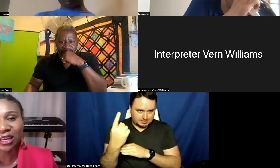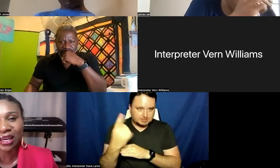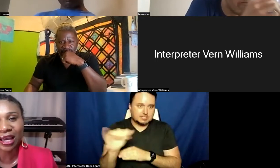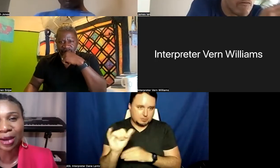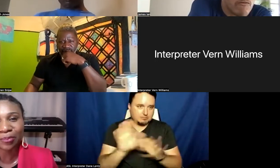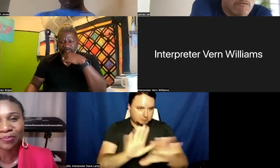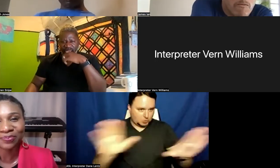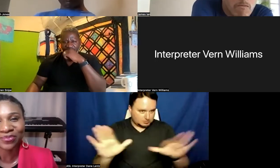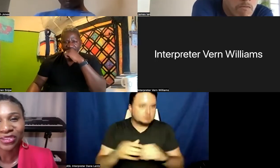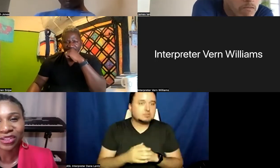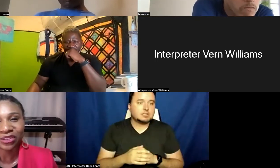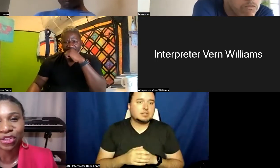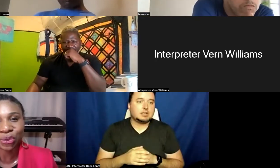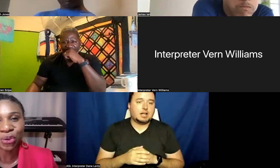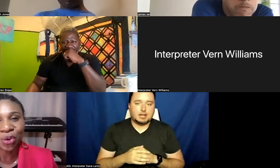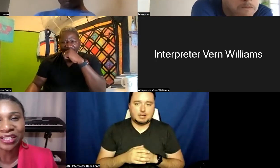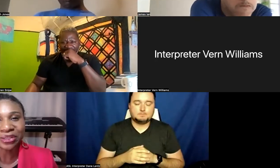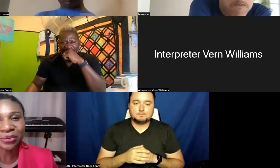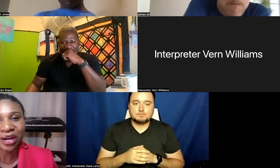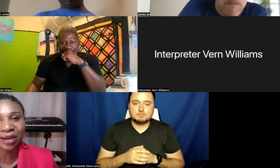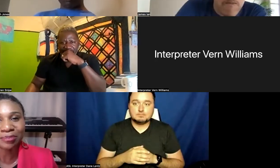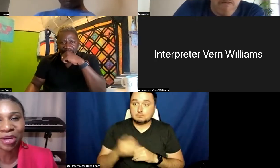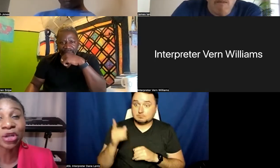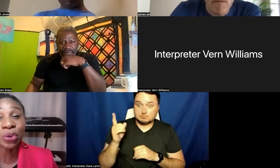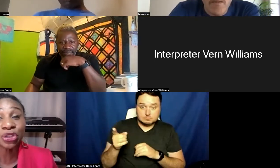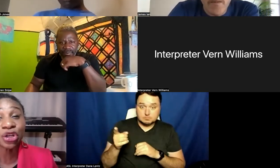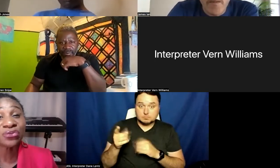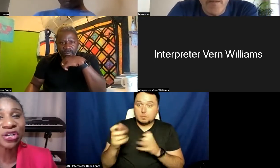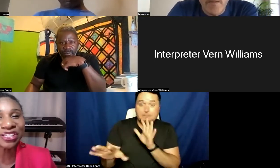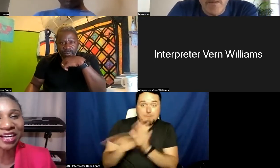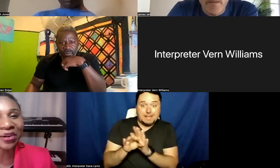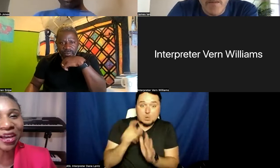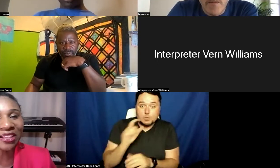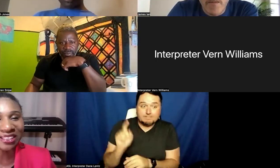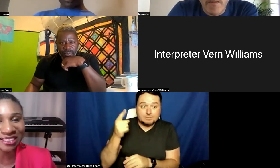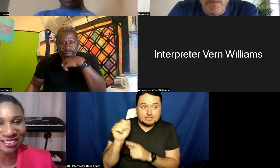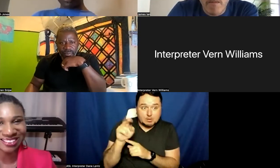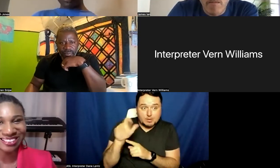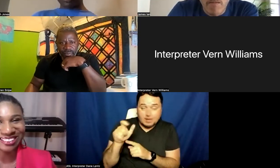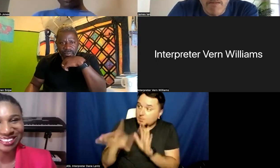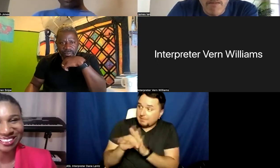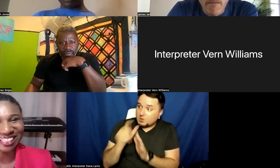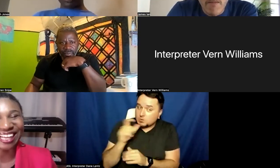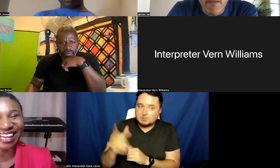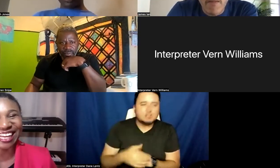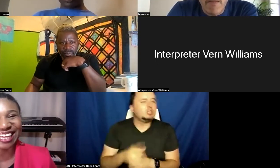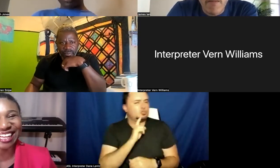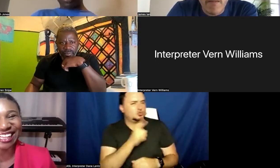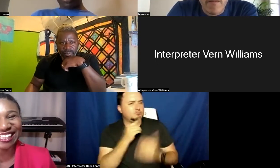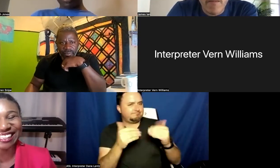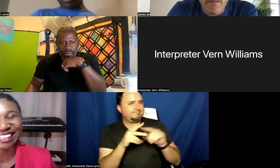well. Do you want to pick who should go first, Arielle? Sure, let's start